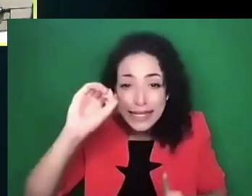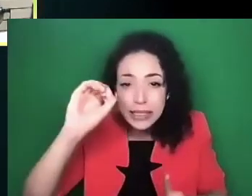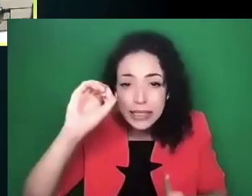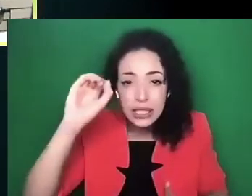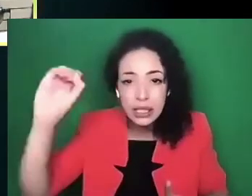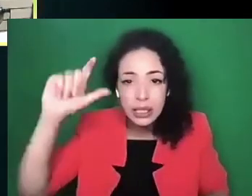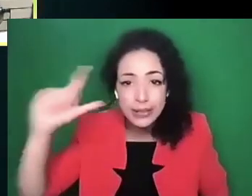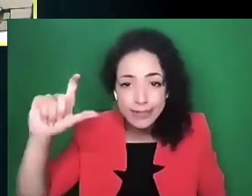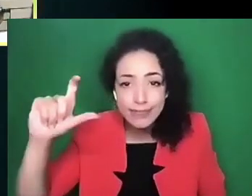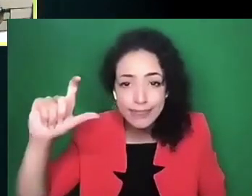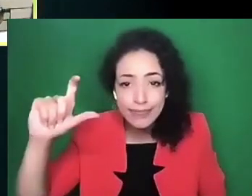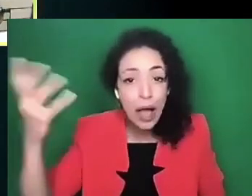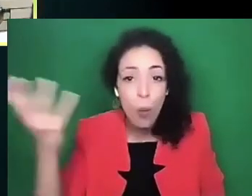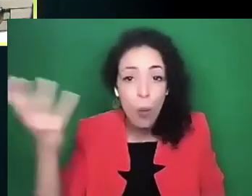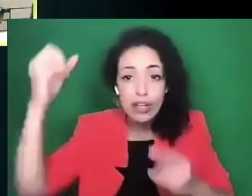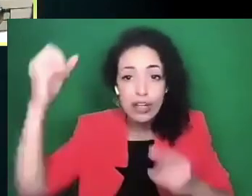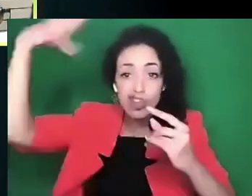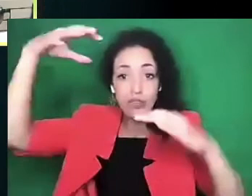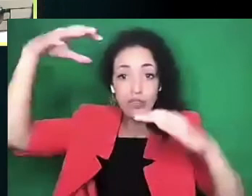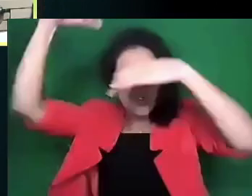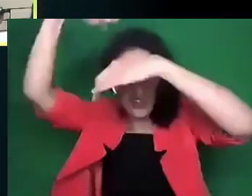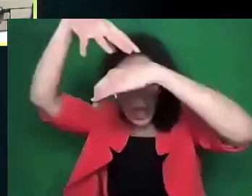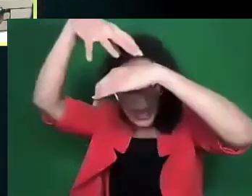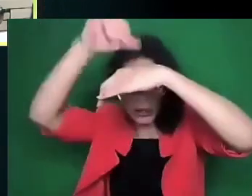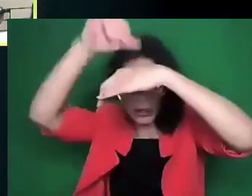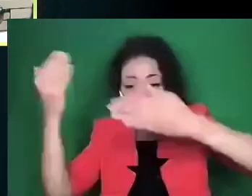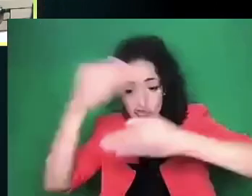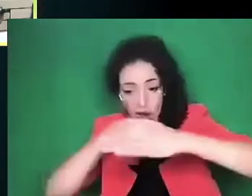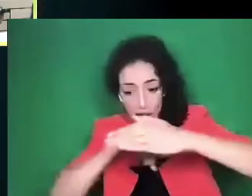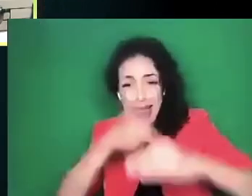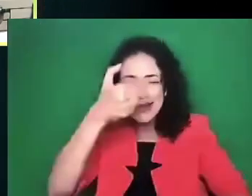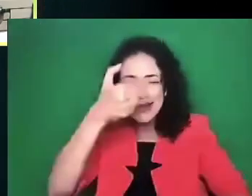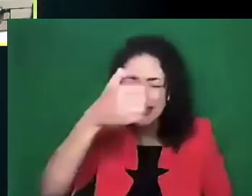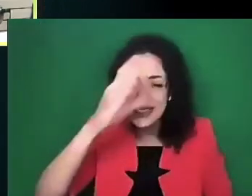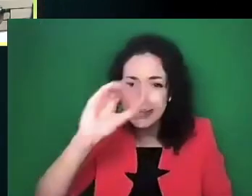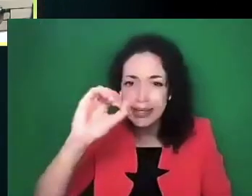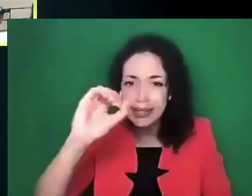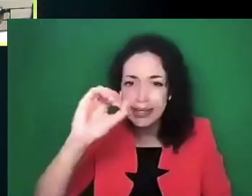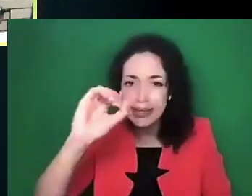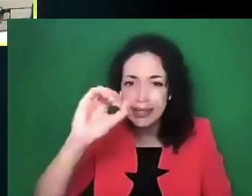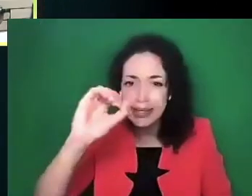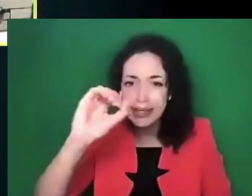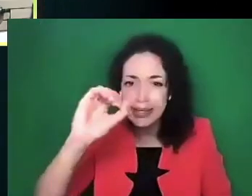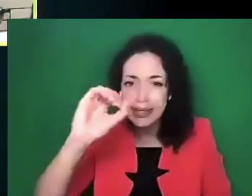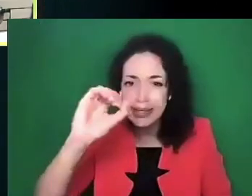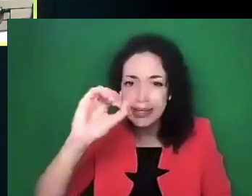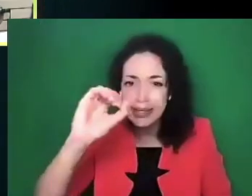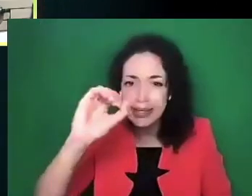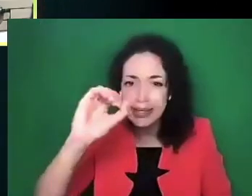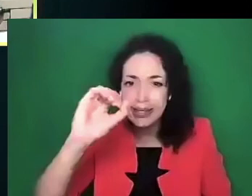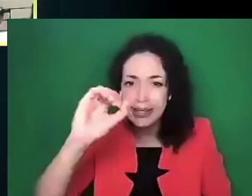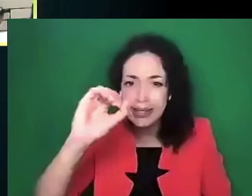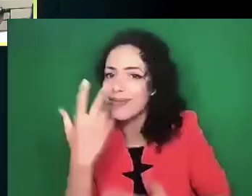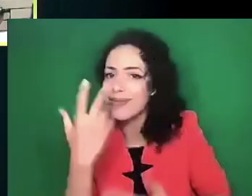of rupture, of disruption. And art plays a role in that. And I see the work that I'm